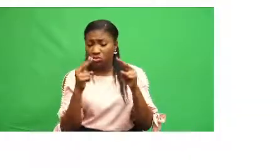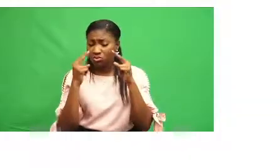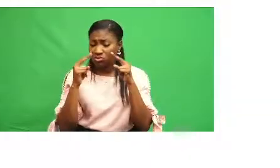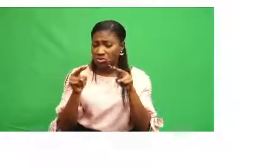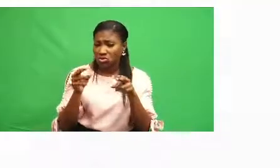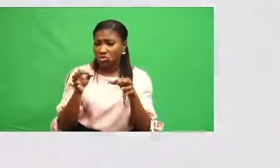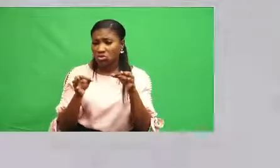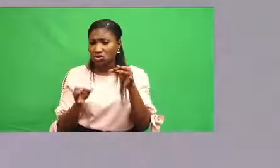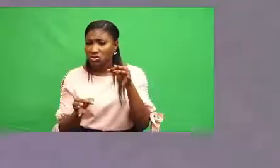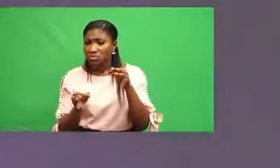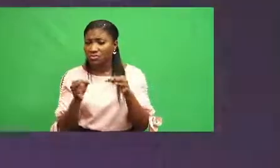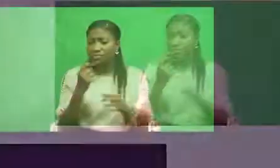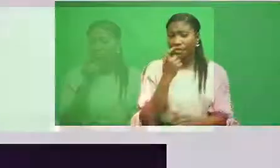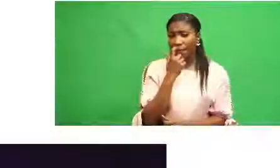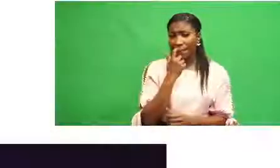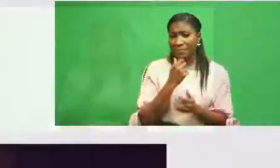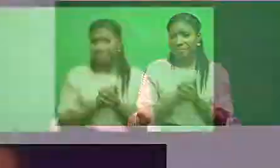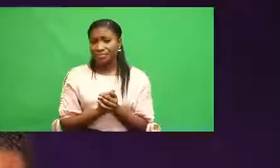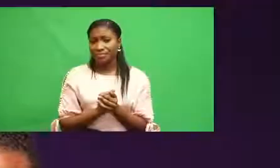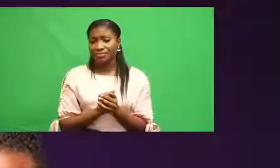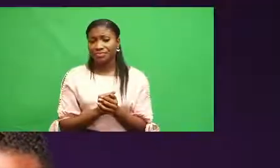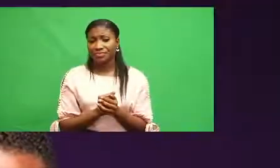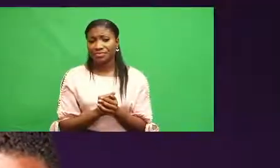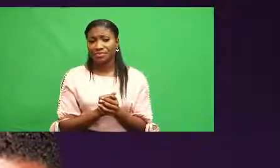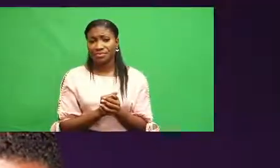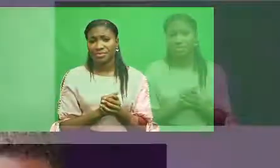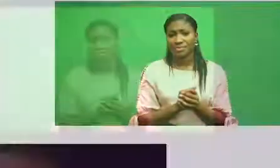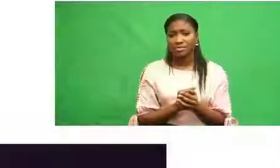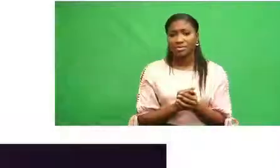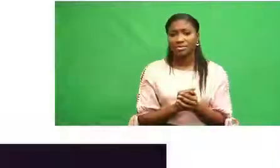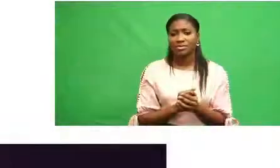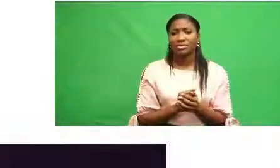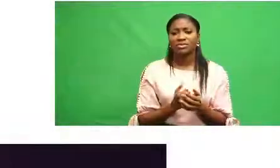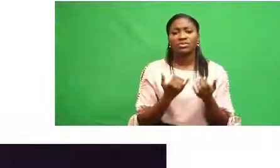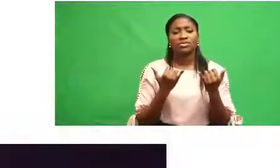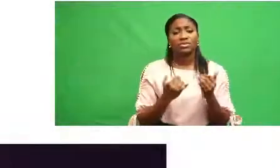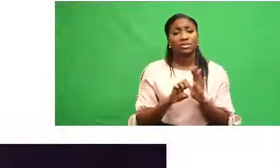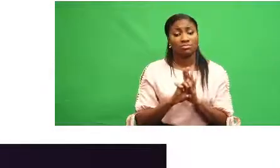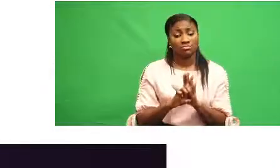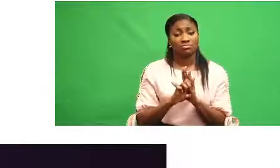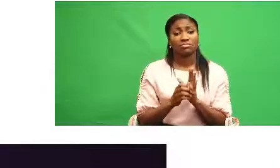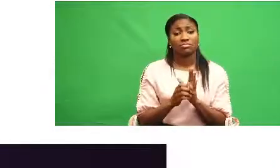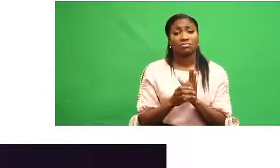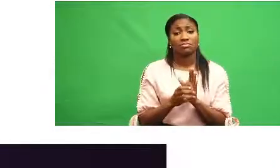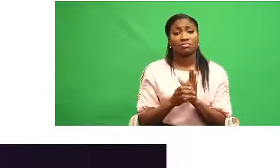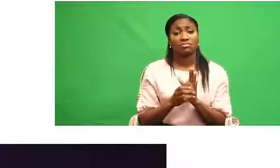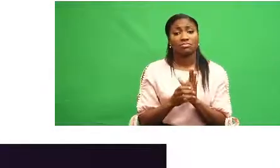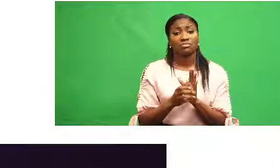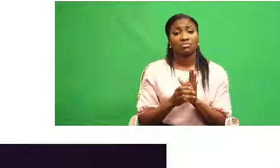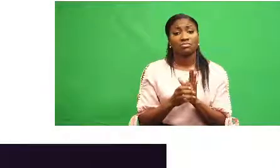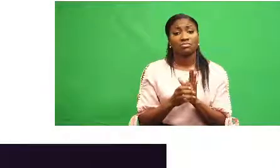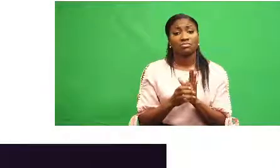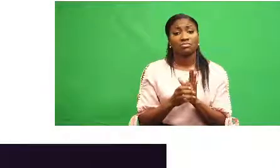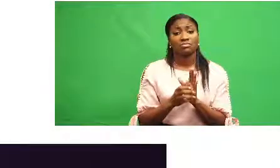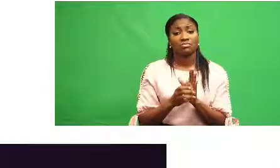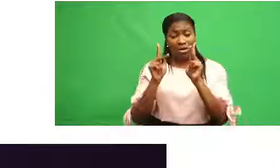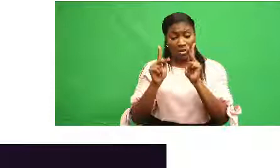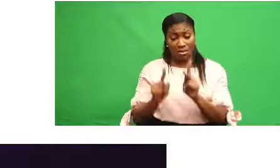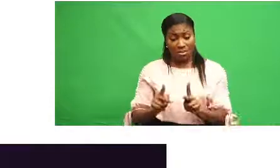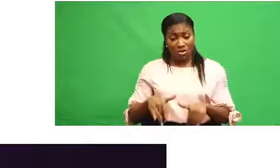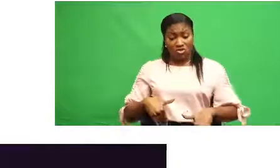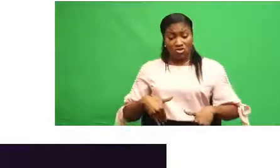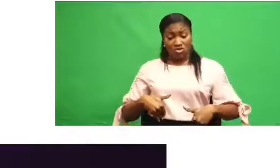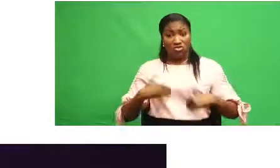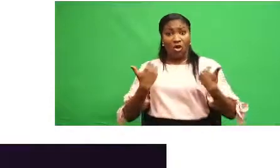back to the statement. Possible exposure to elder abuse starts when one is often young and in the prime of his or her